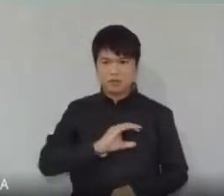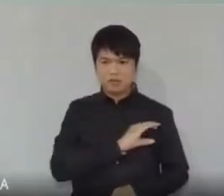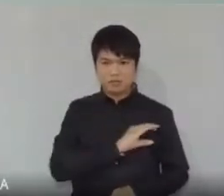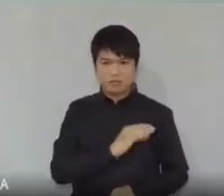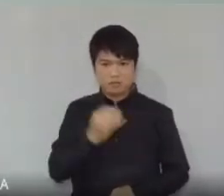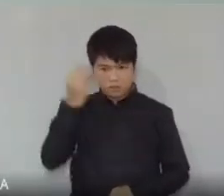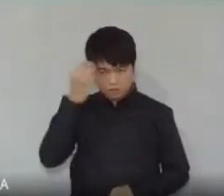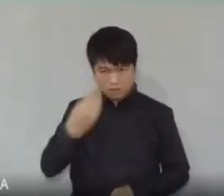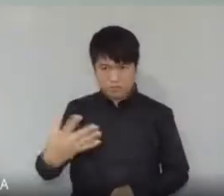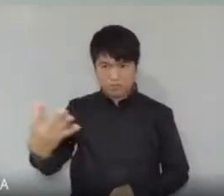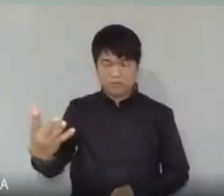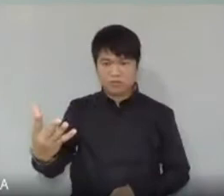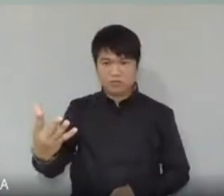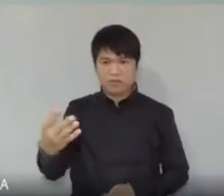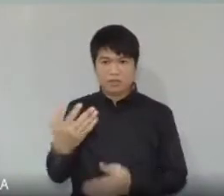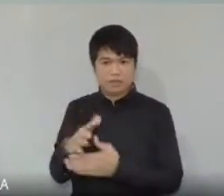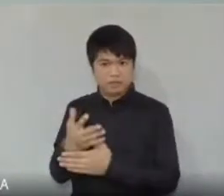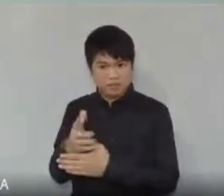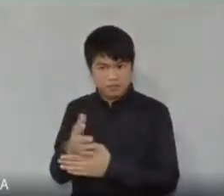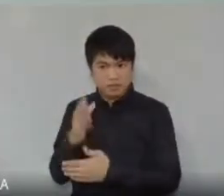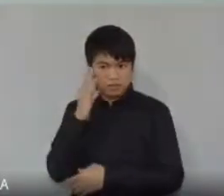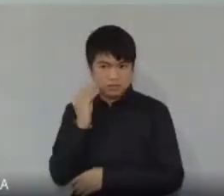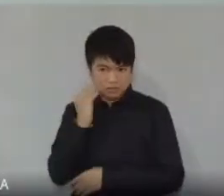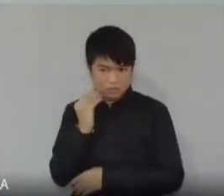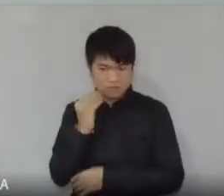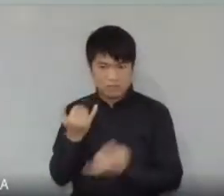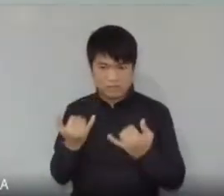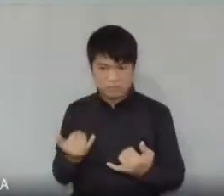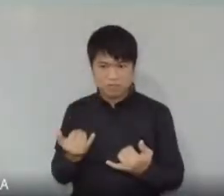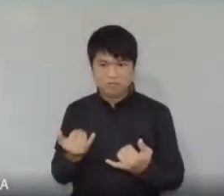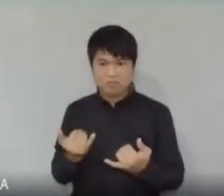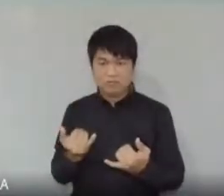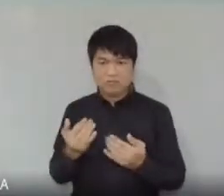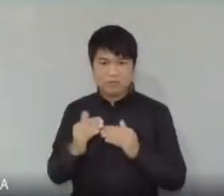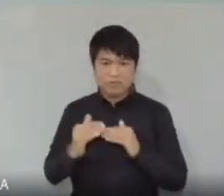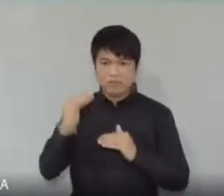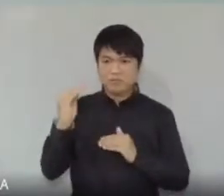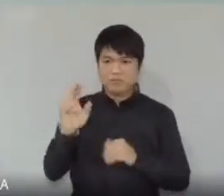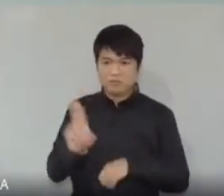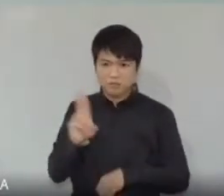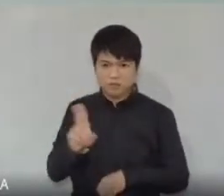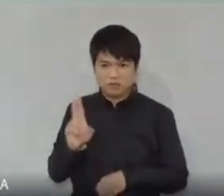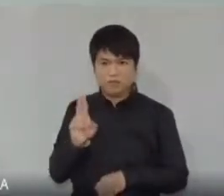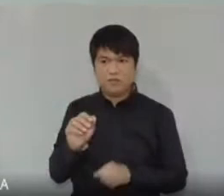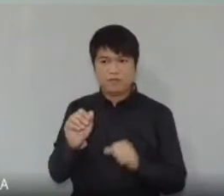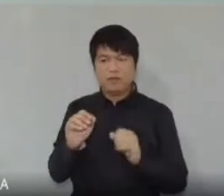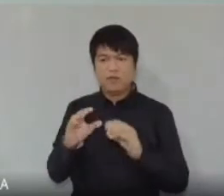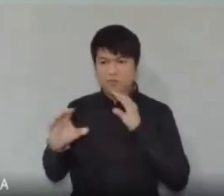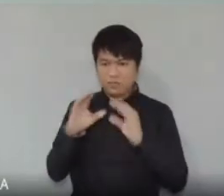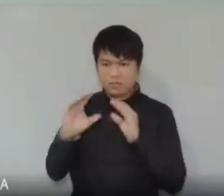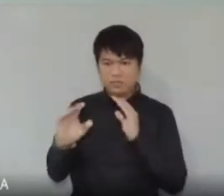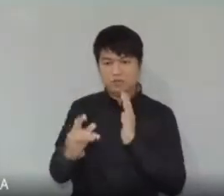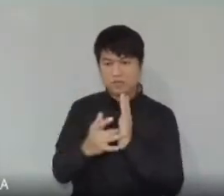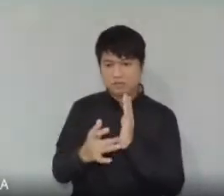our objectives. So we hope to see all of you over the next few weeks. Maraming salamat po at mabuhay tayong